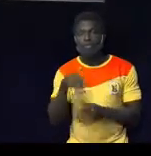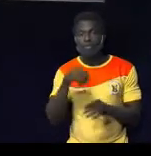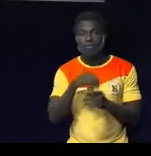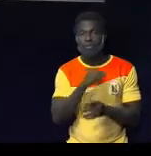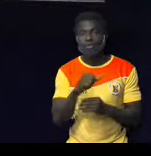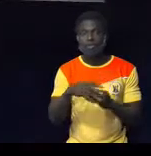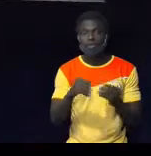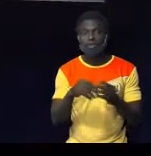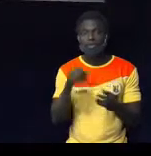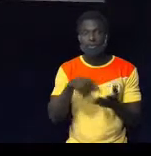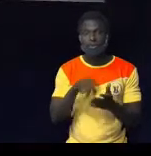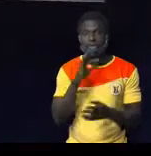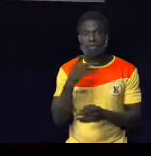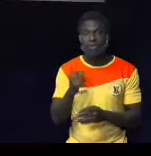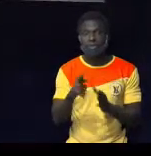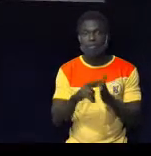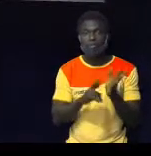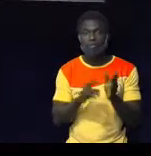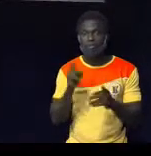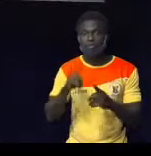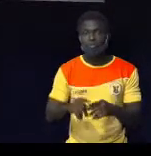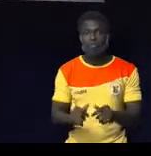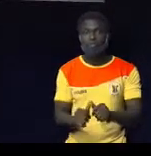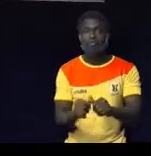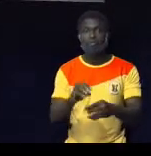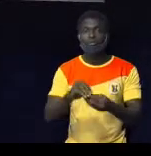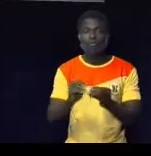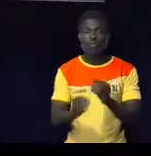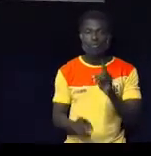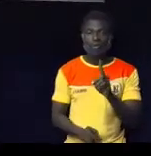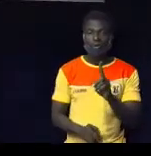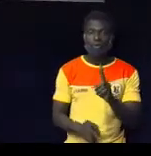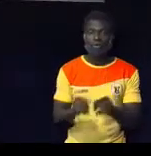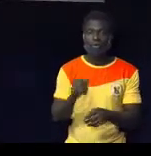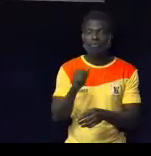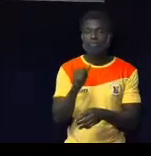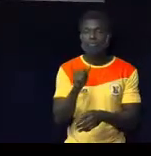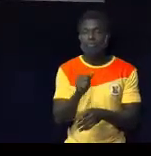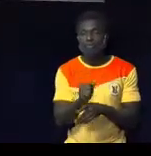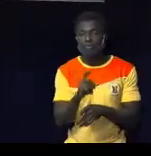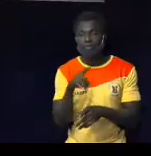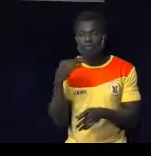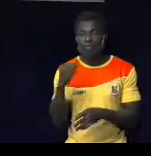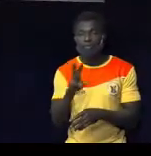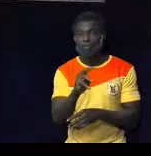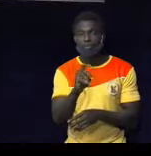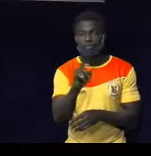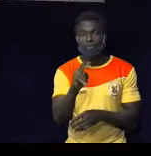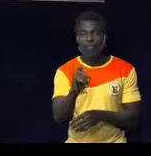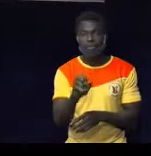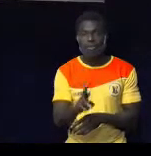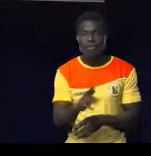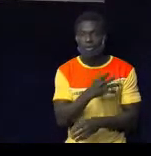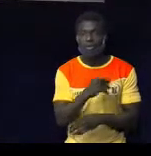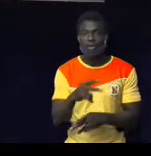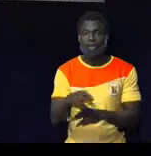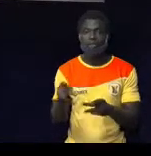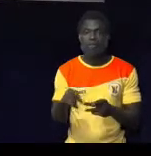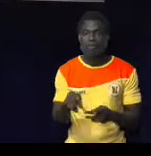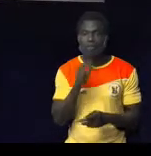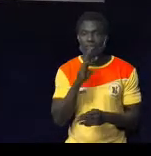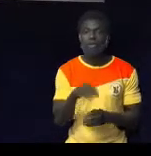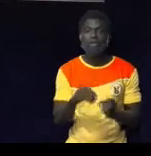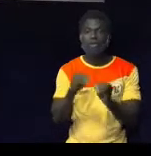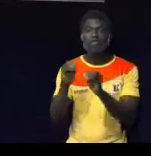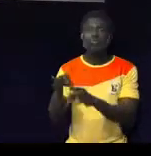sentences? These are the rules to follow. Number one, adverbs of manner and place are